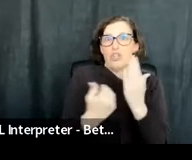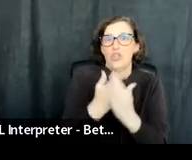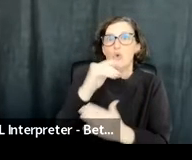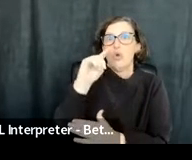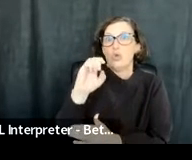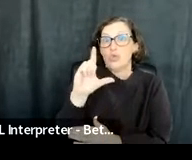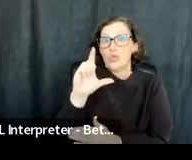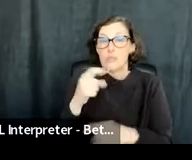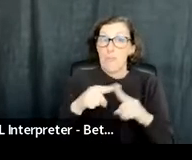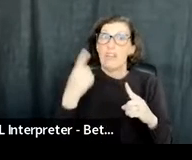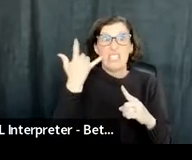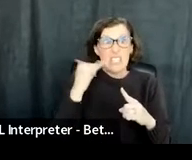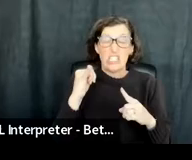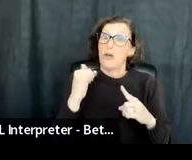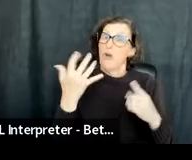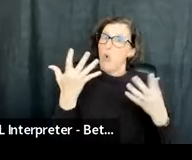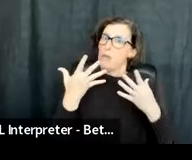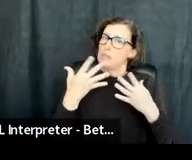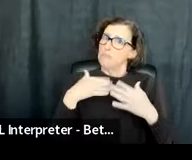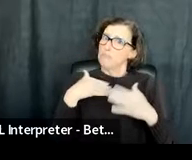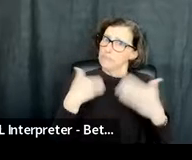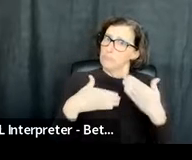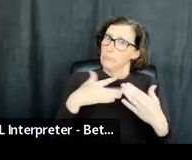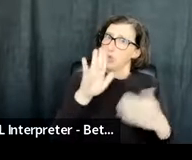be productive with your job.